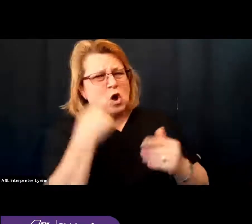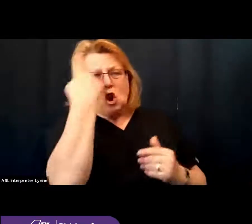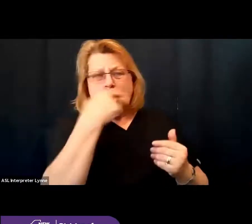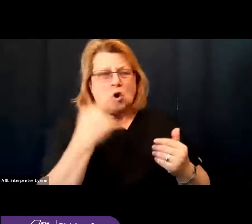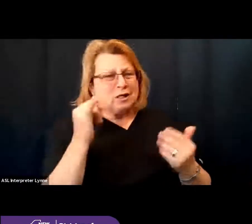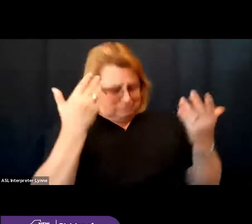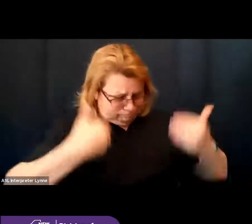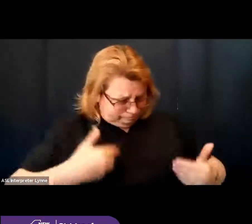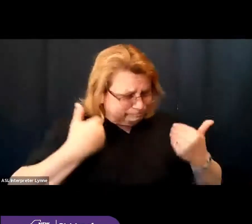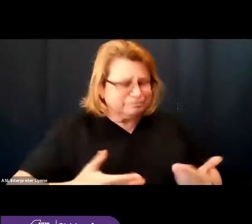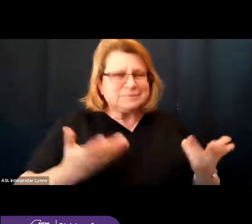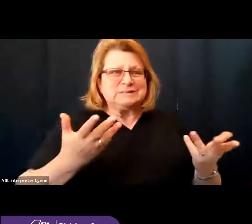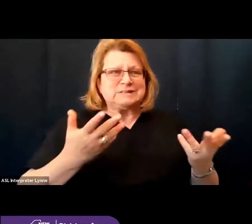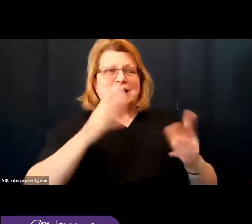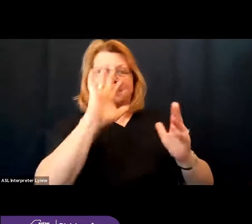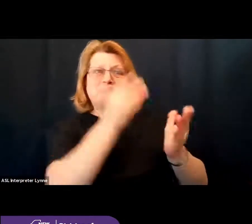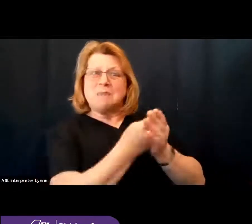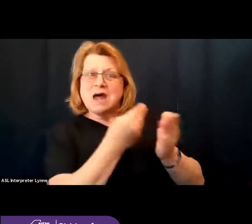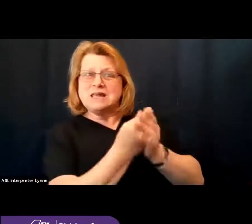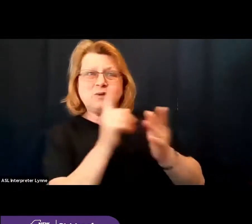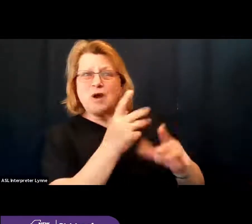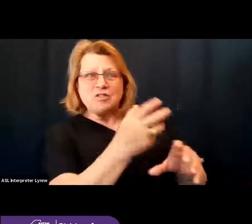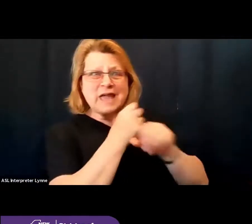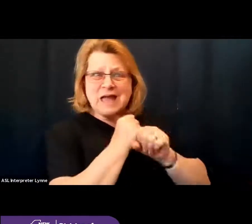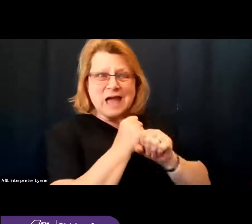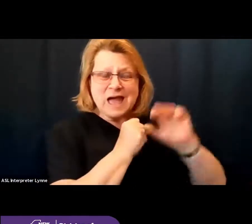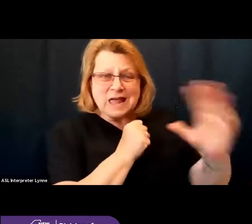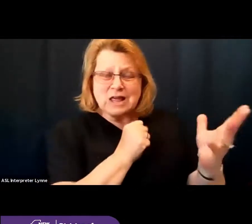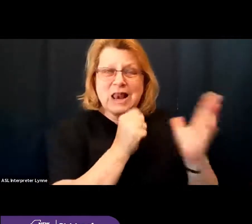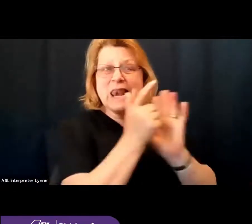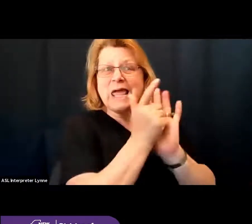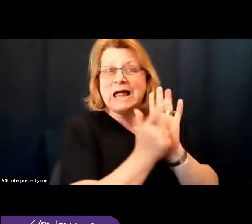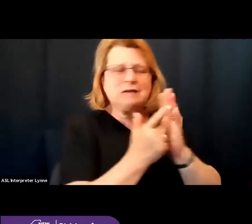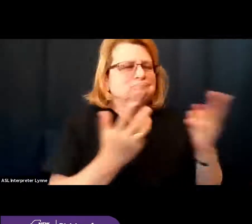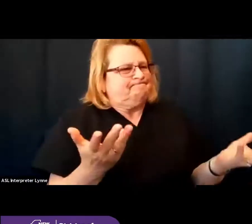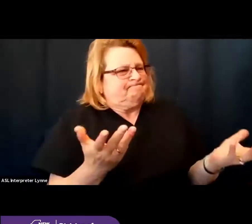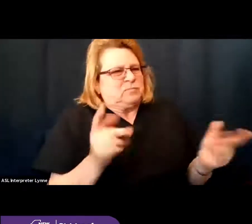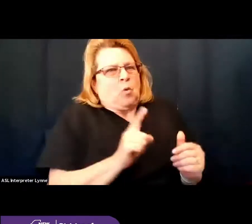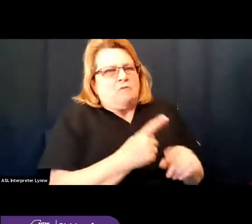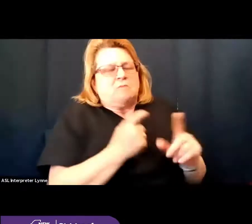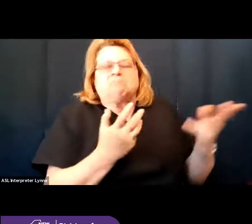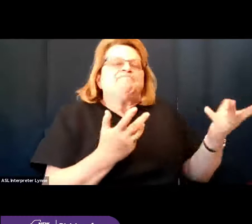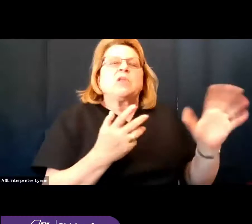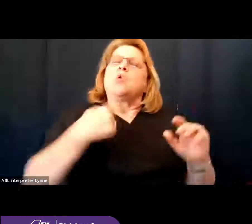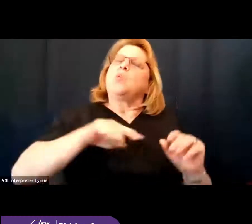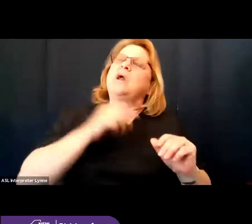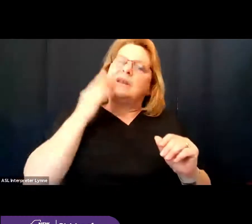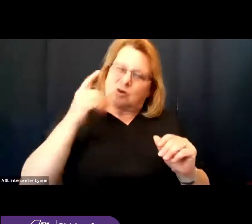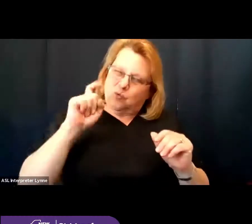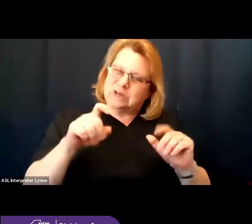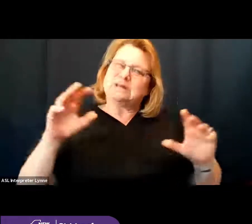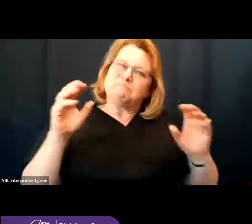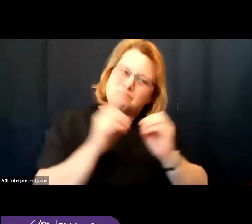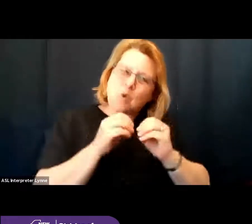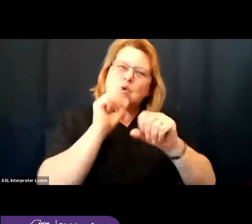lawful source of income may be. And we know that there's still far more work that we have to do to make